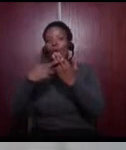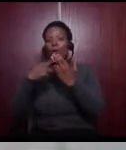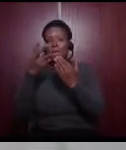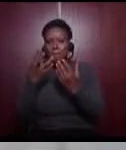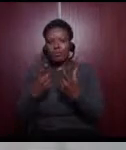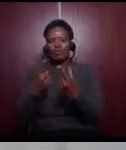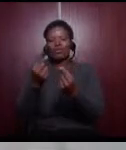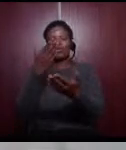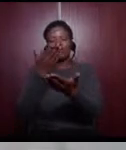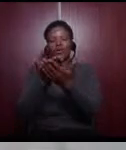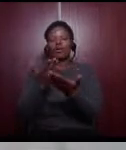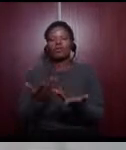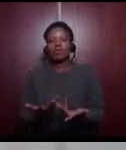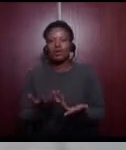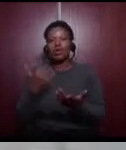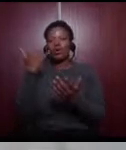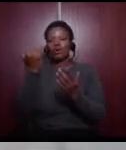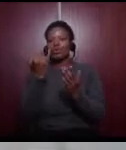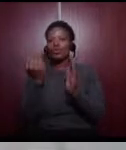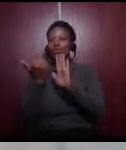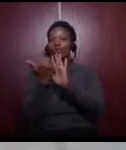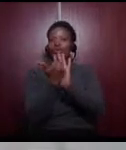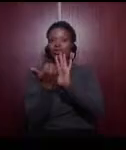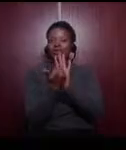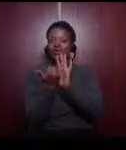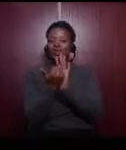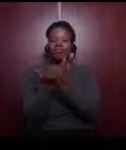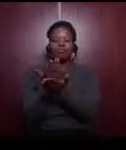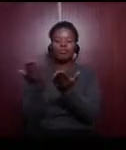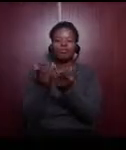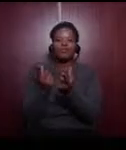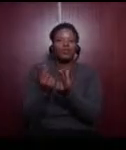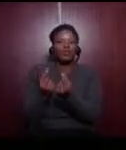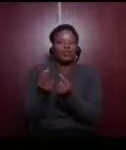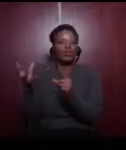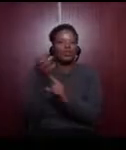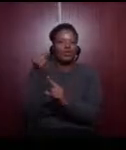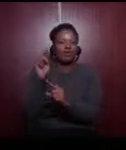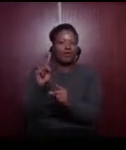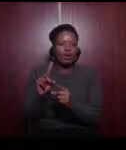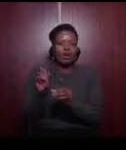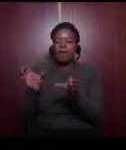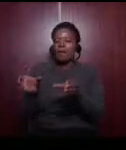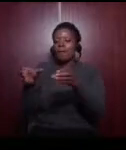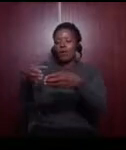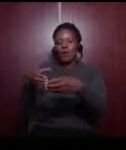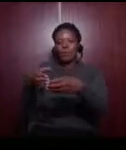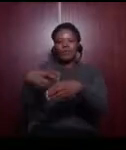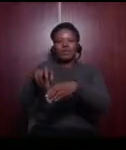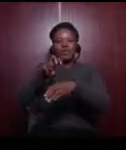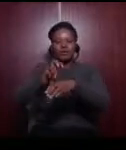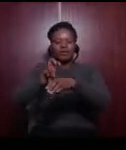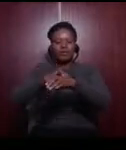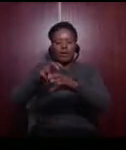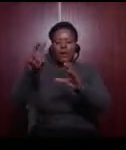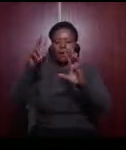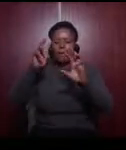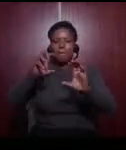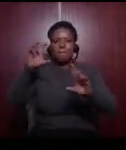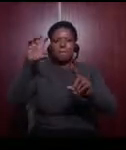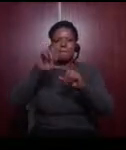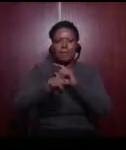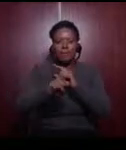the fund, the act, the amendment is trying to achieve, the board will identify, for instance now, let's say community empowerment